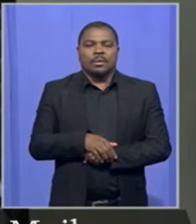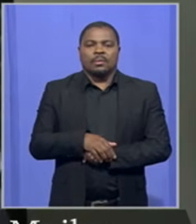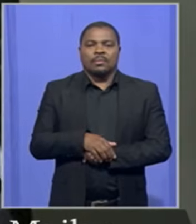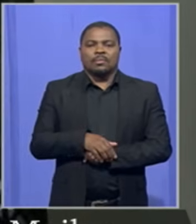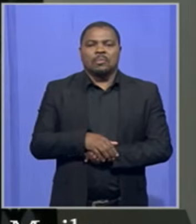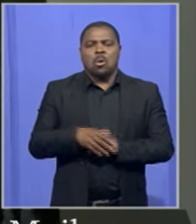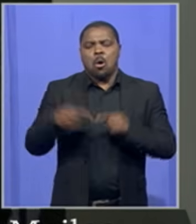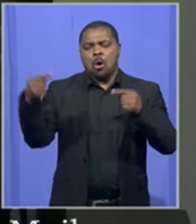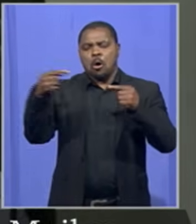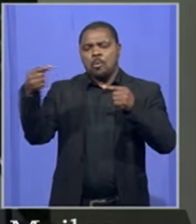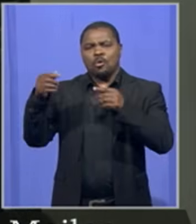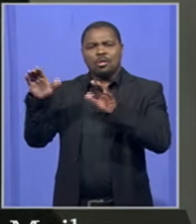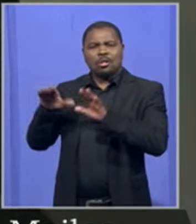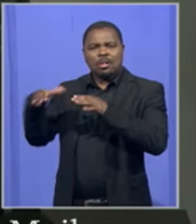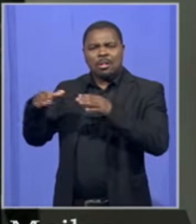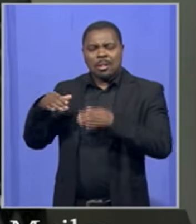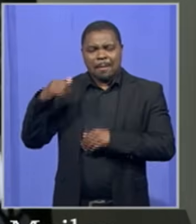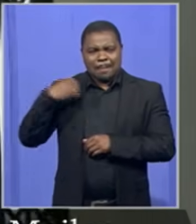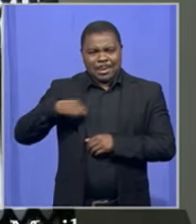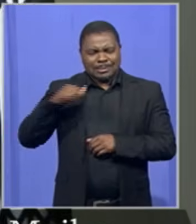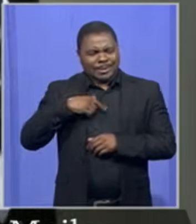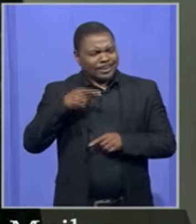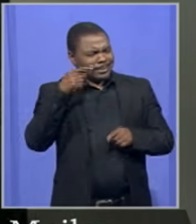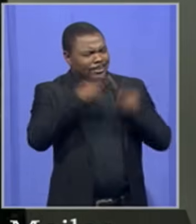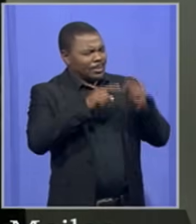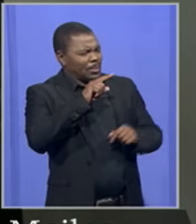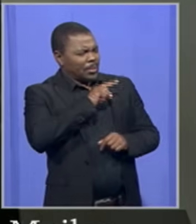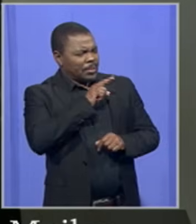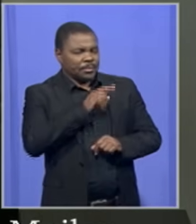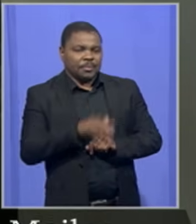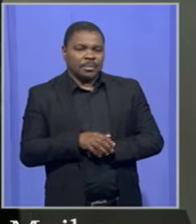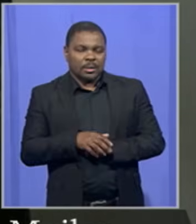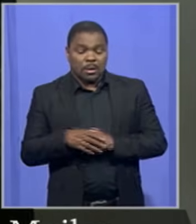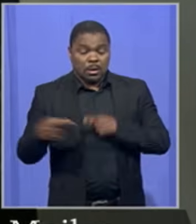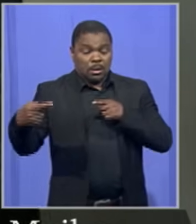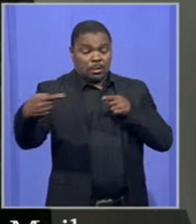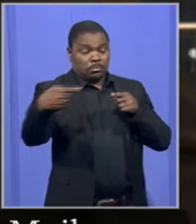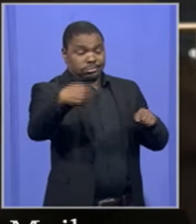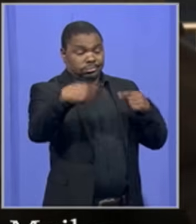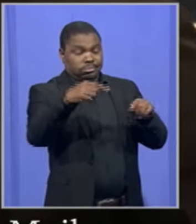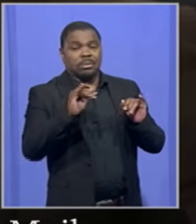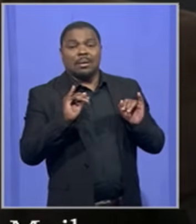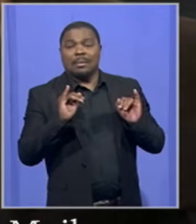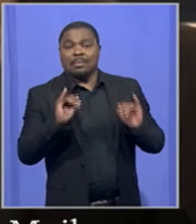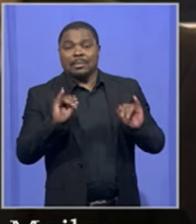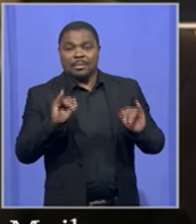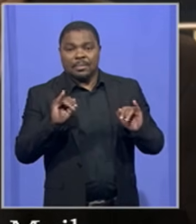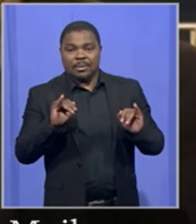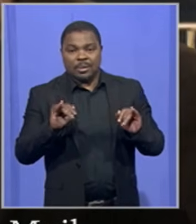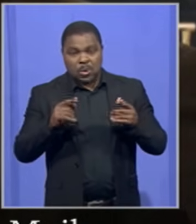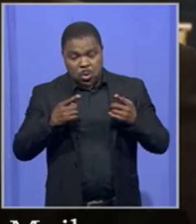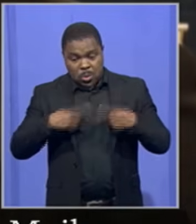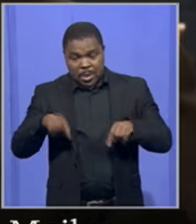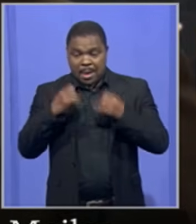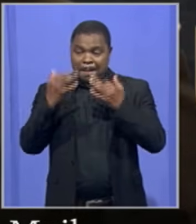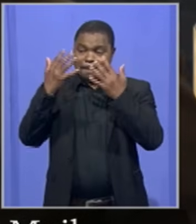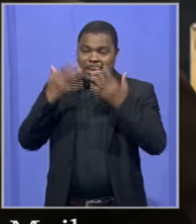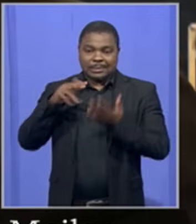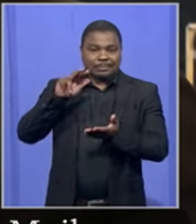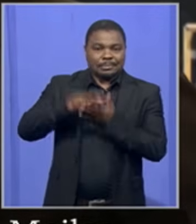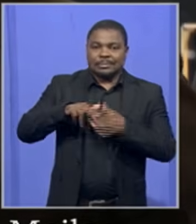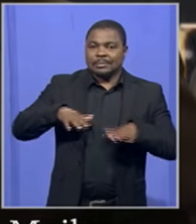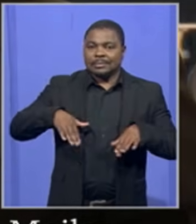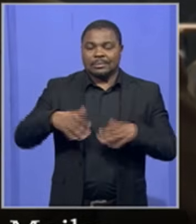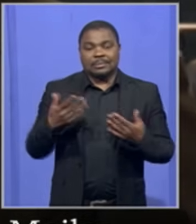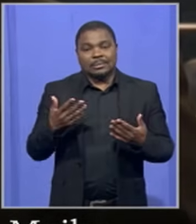mo kanseleng ya masepala a khadile seno. The standoff is very bad. We are not here to adopt any budget, but it's the